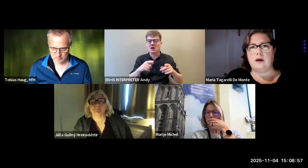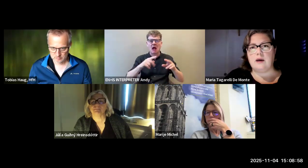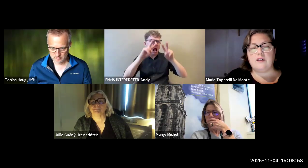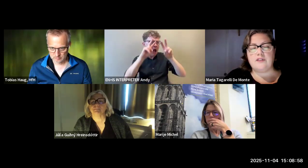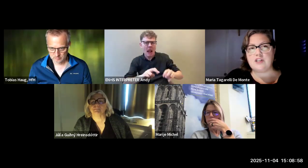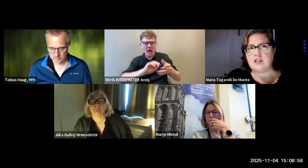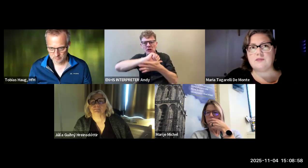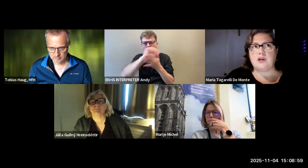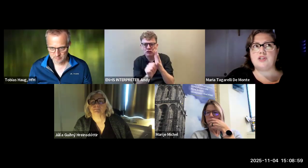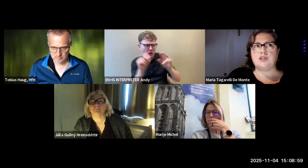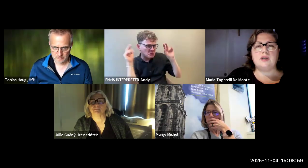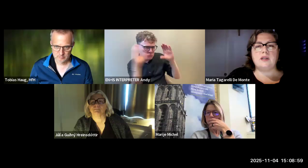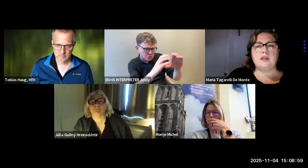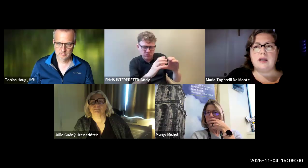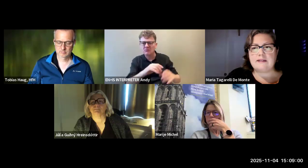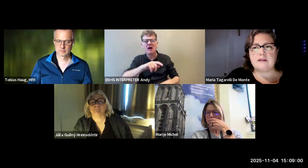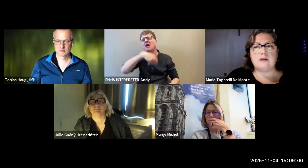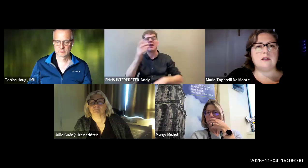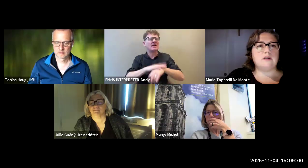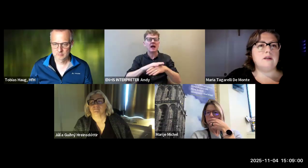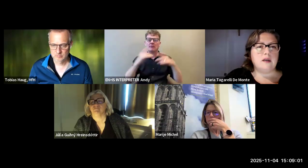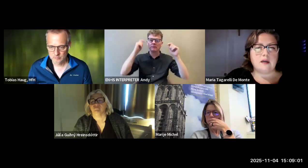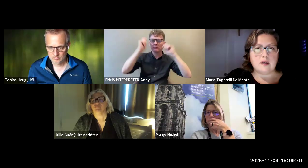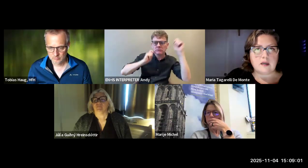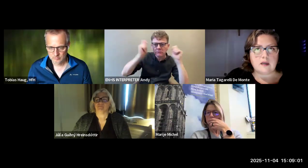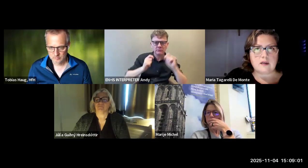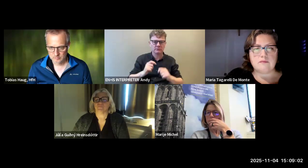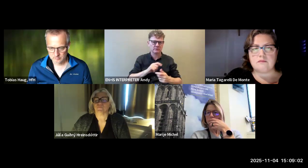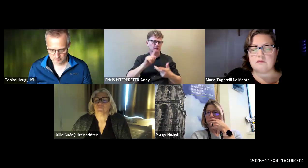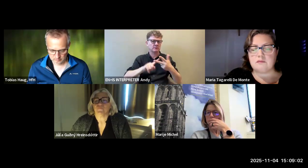shape, facial expression, lexicon,